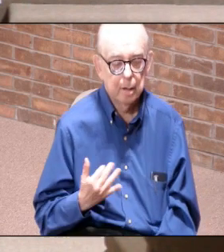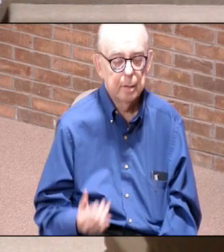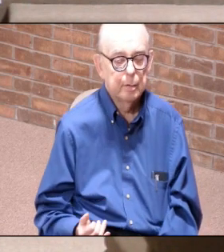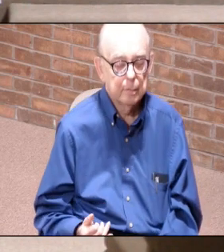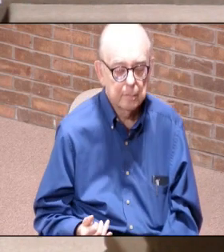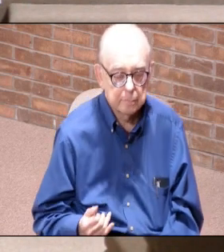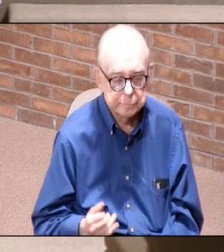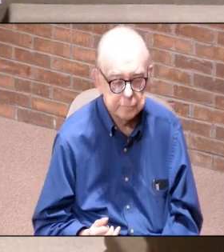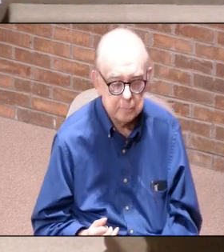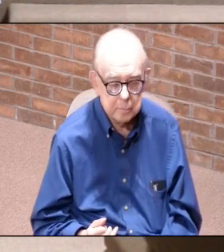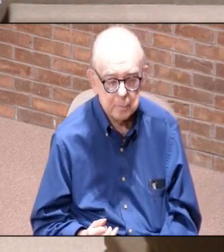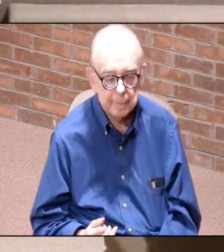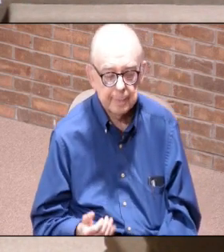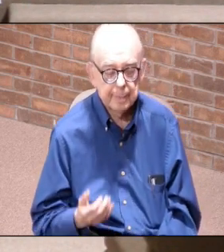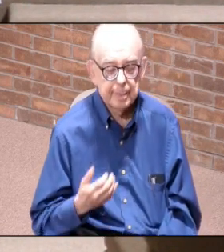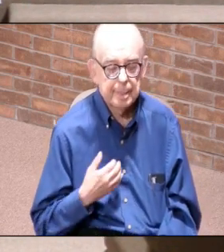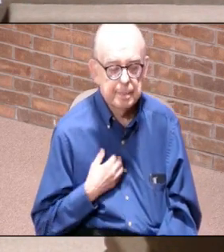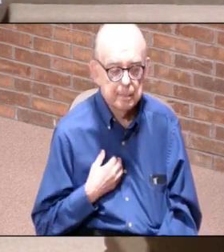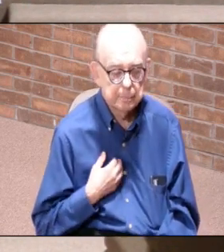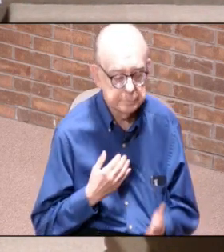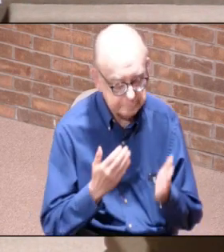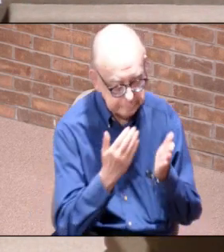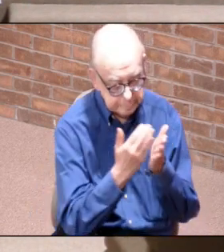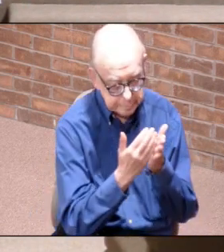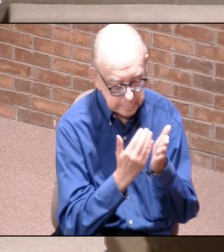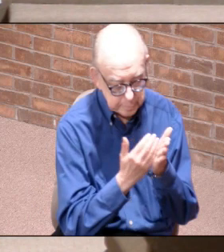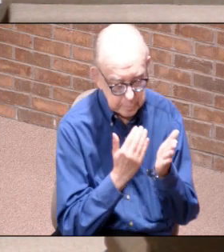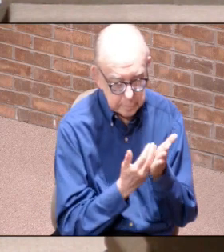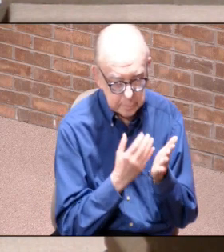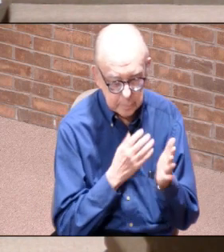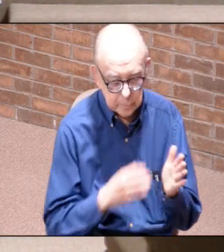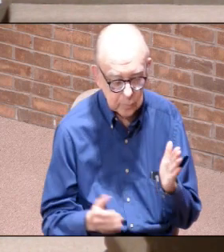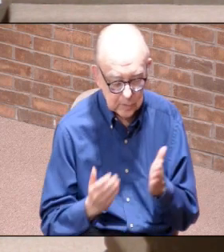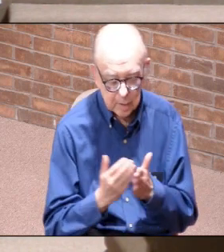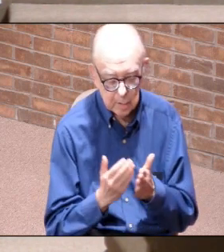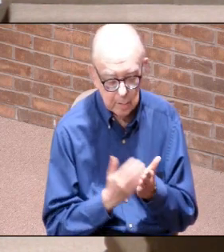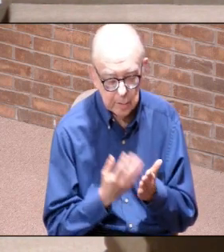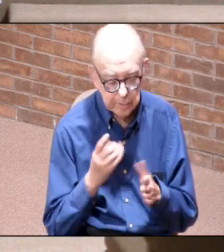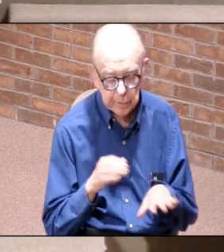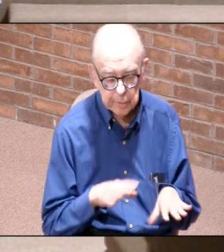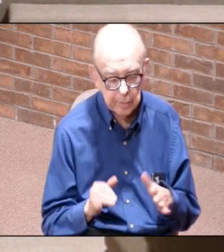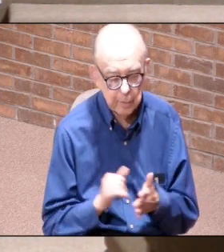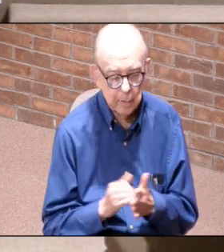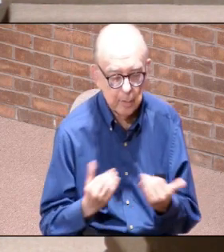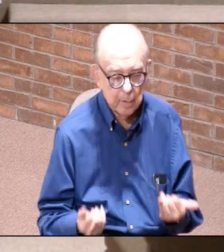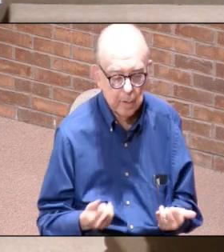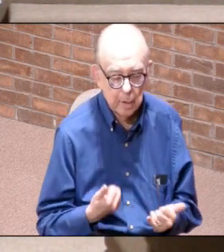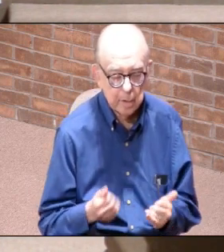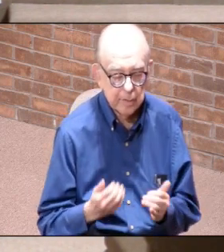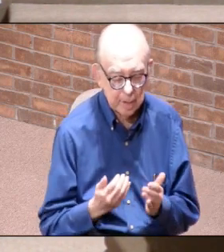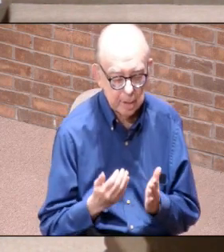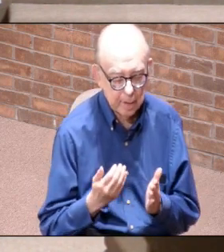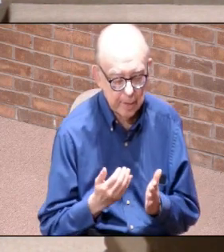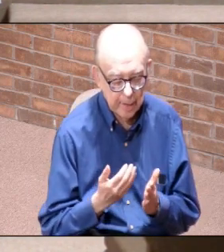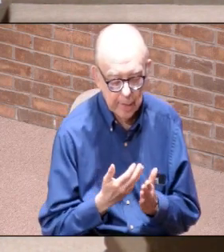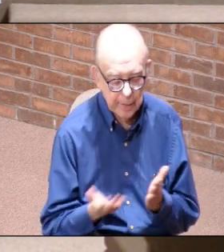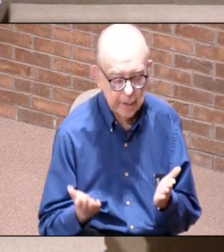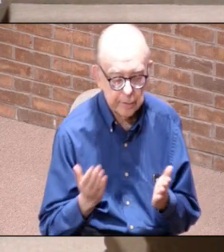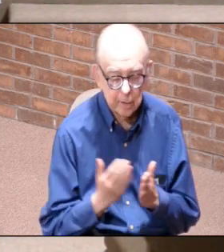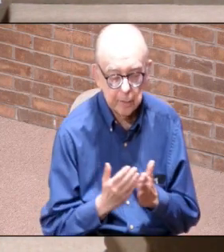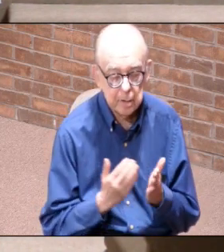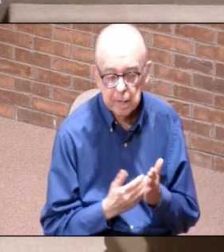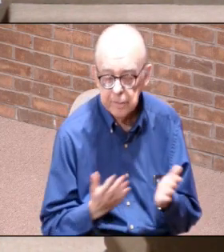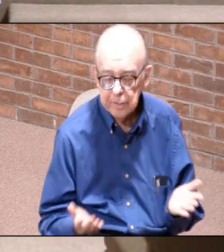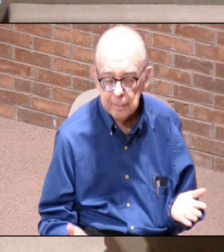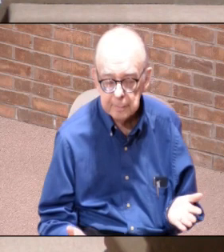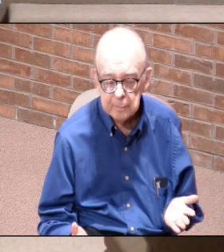Now, I had a list of to-do lists for you that day, and there were 10 items on there,